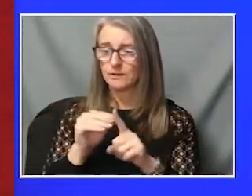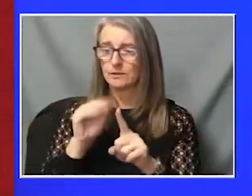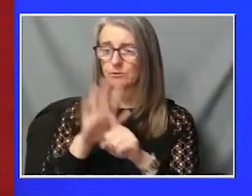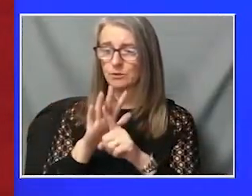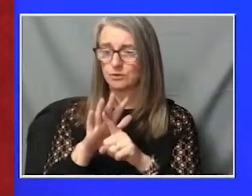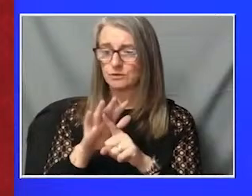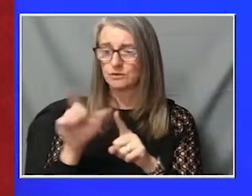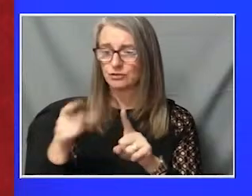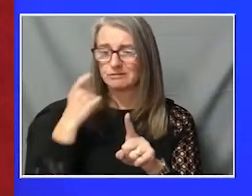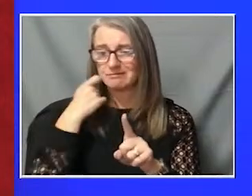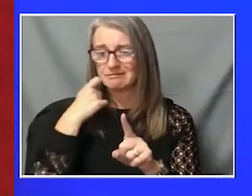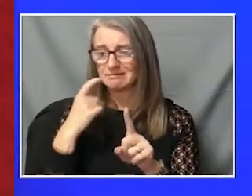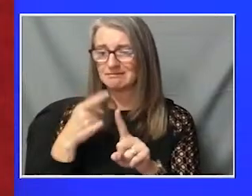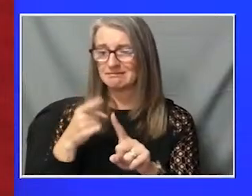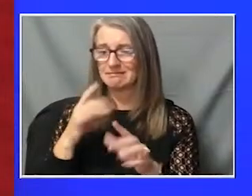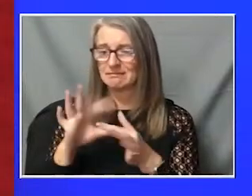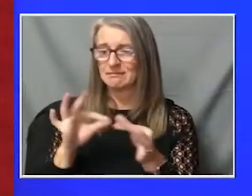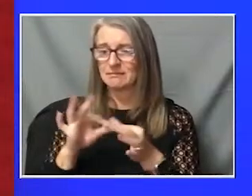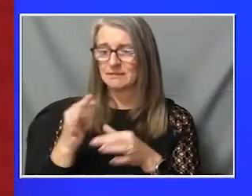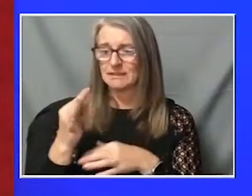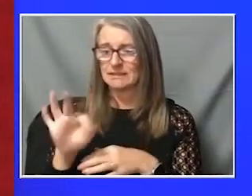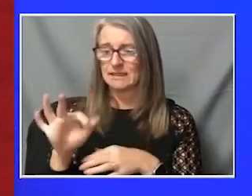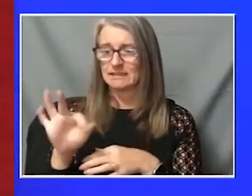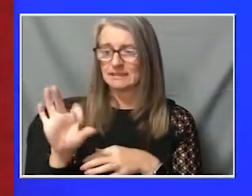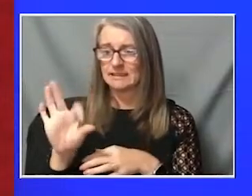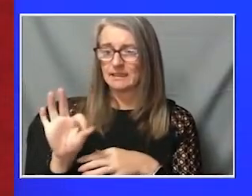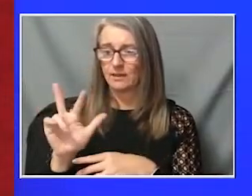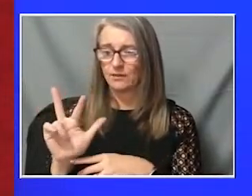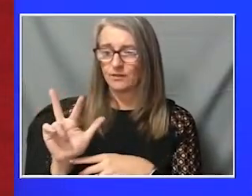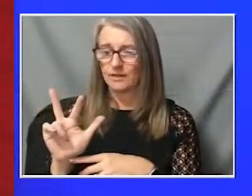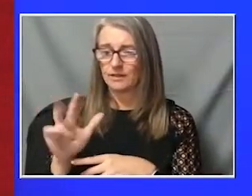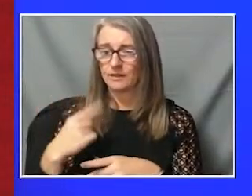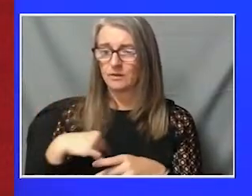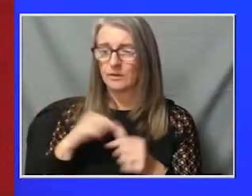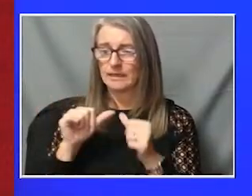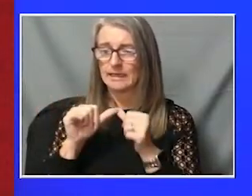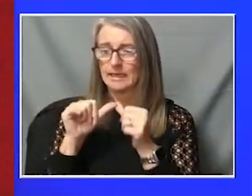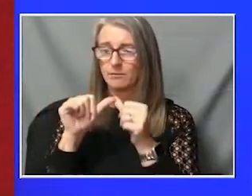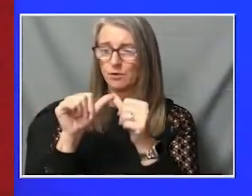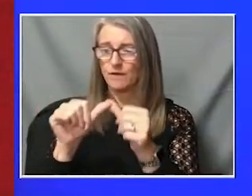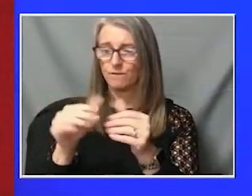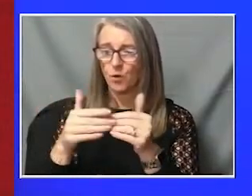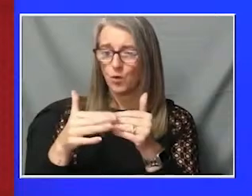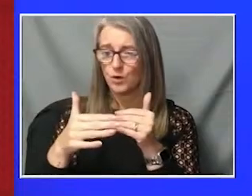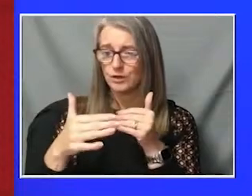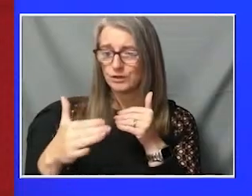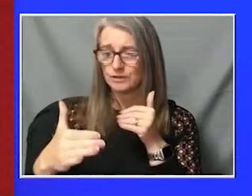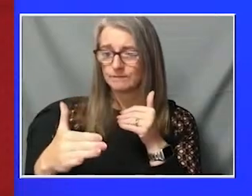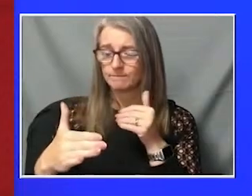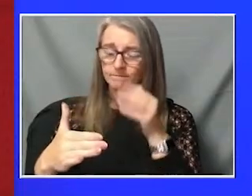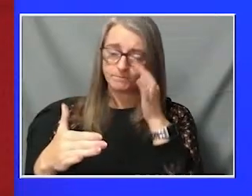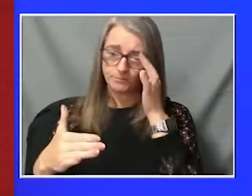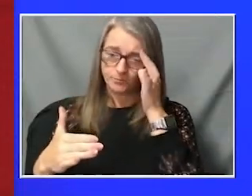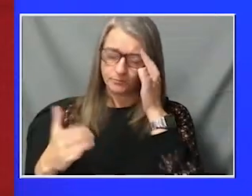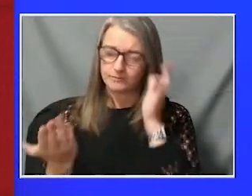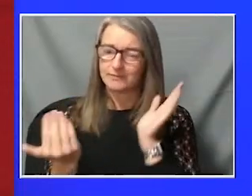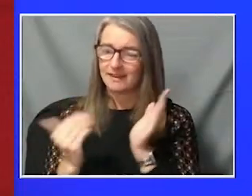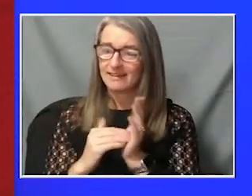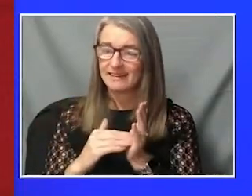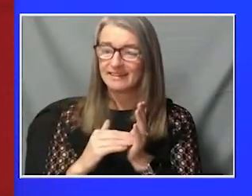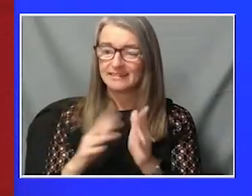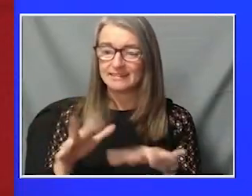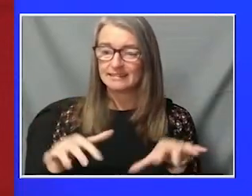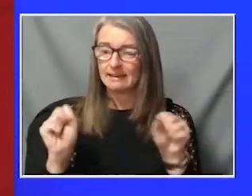she pointed out in 1993. So we keep moving forward, and again, it takes